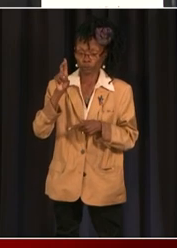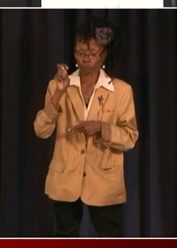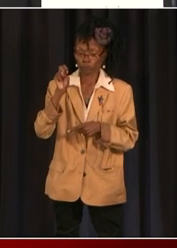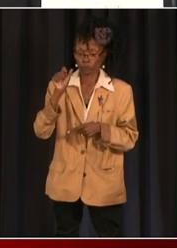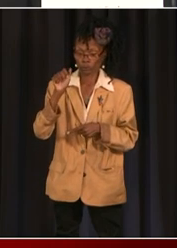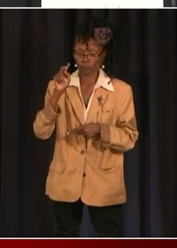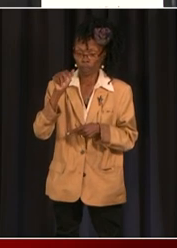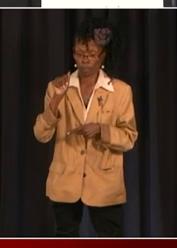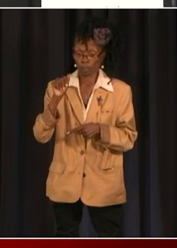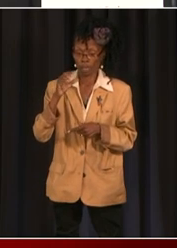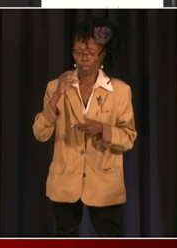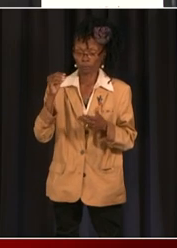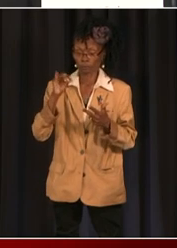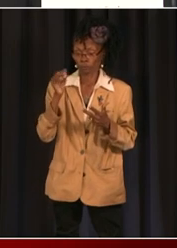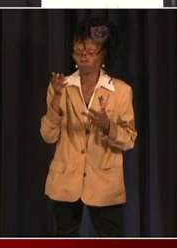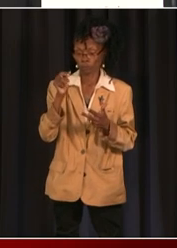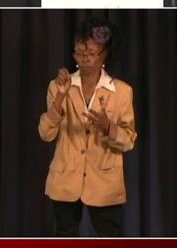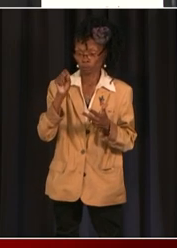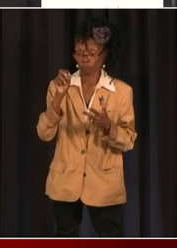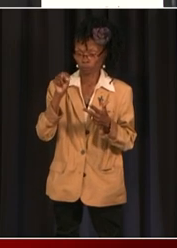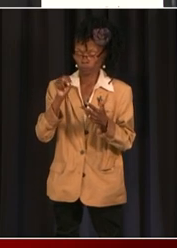School. Thank you.